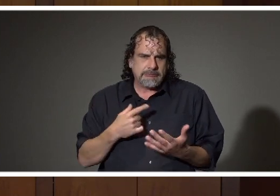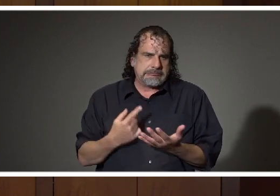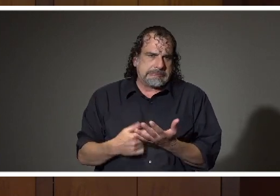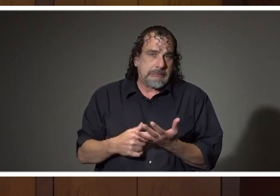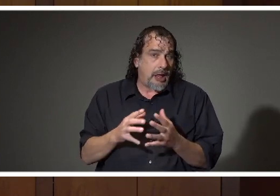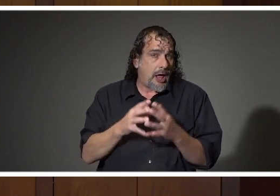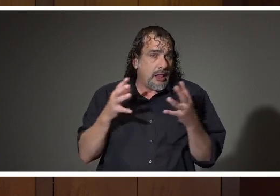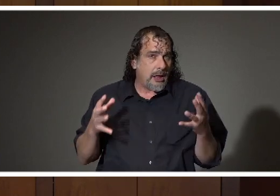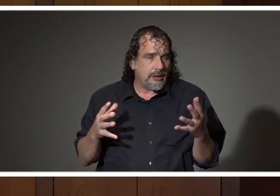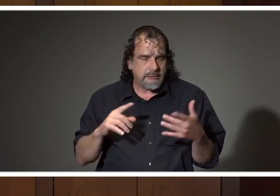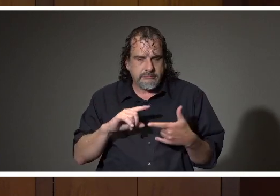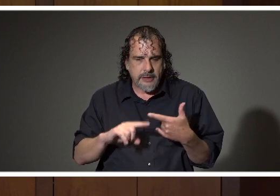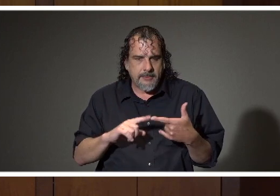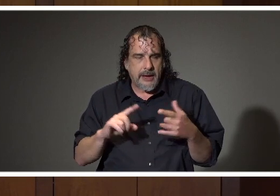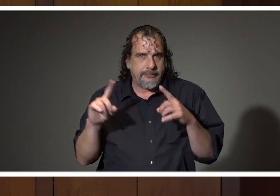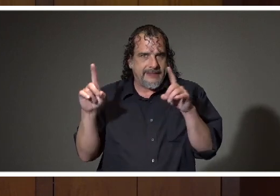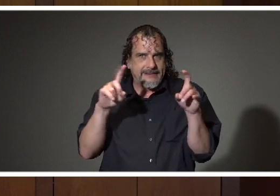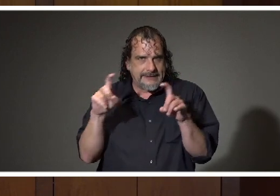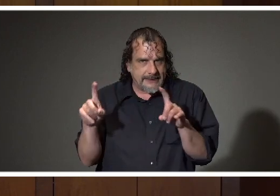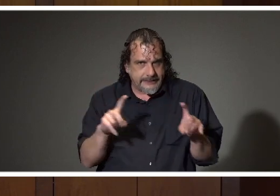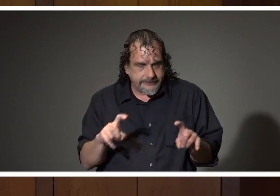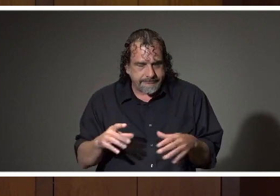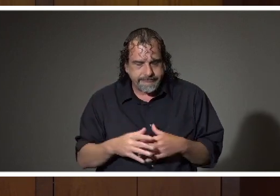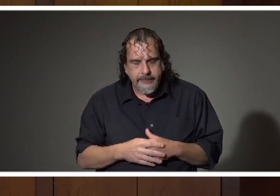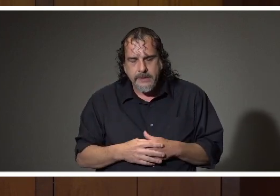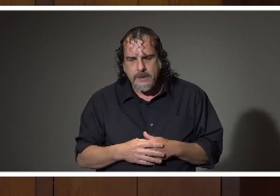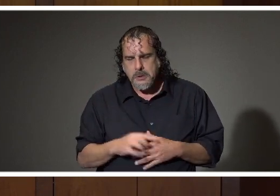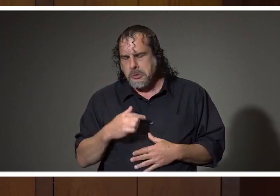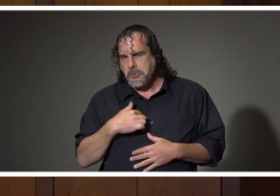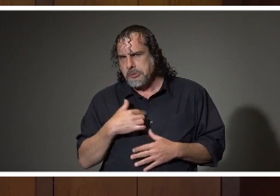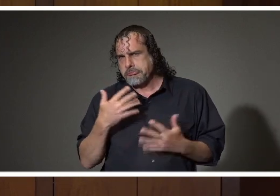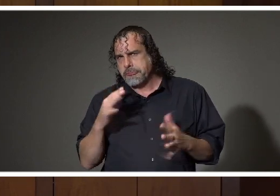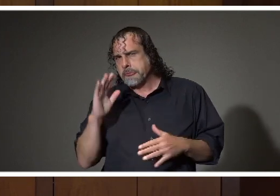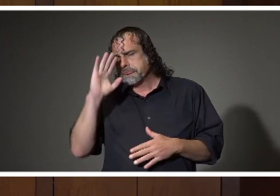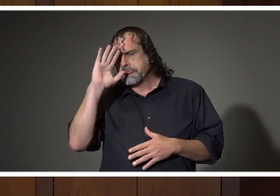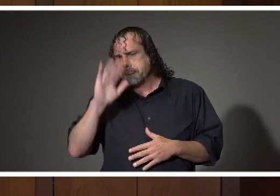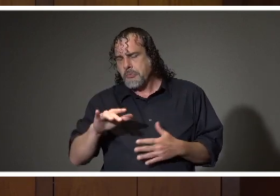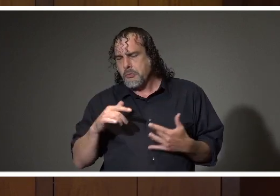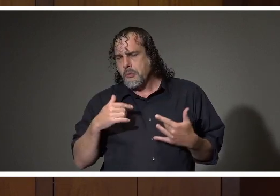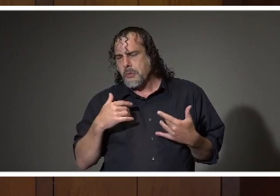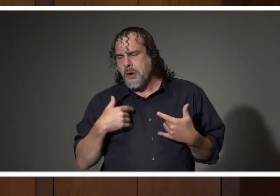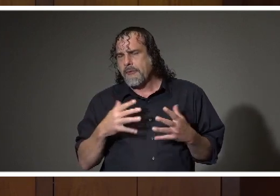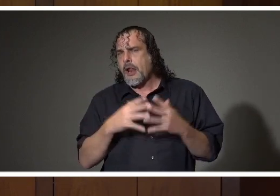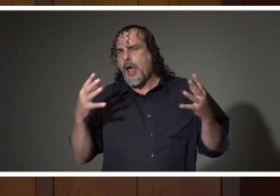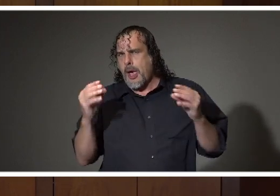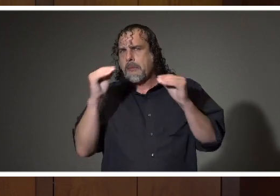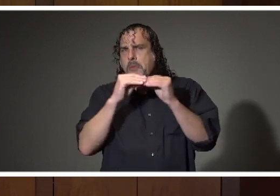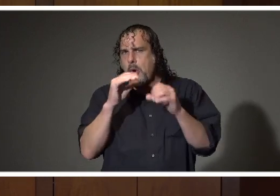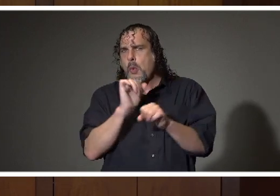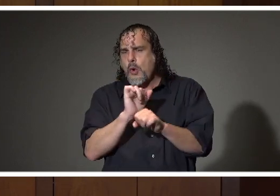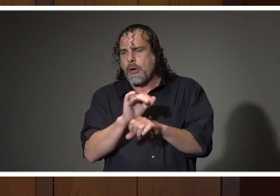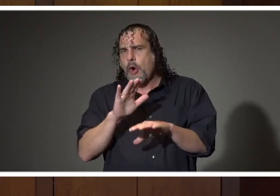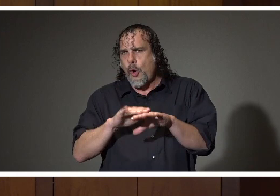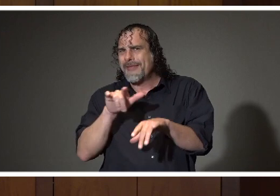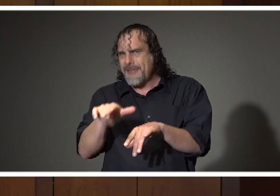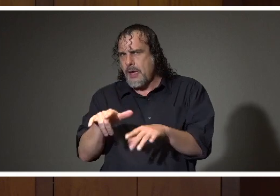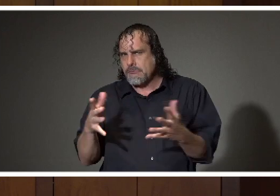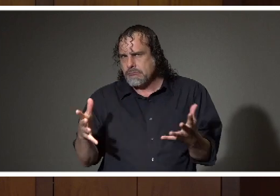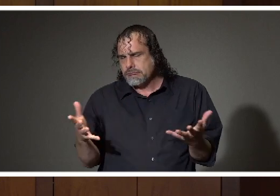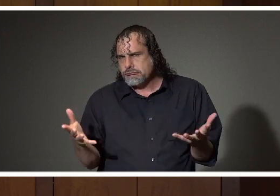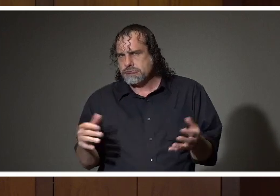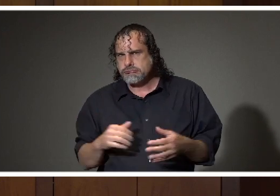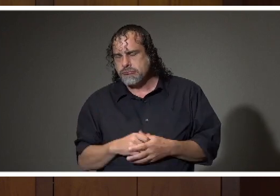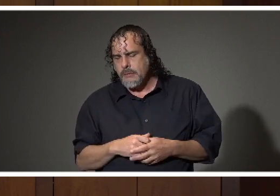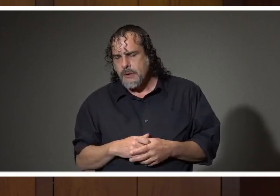talking about testing. We know that we have a lot more work to do, and I am